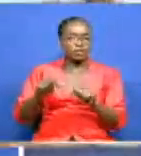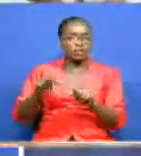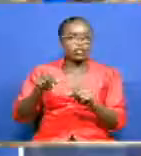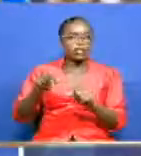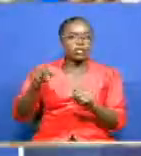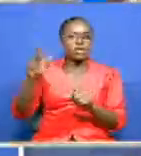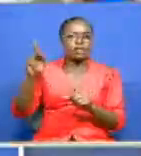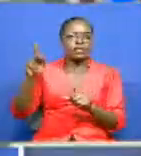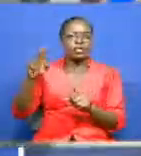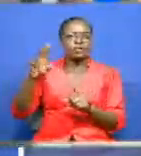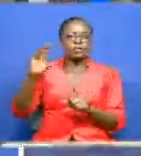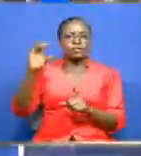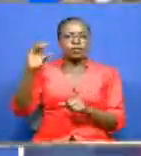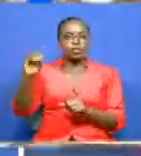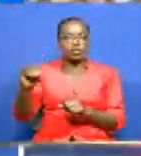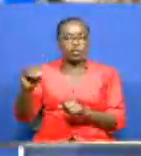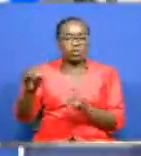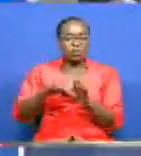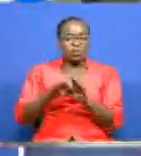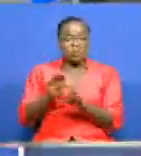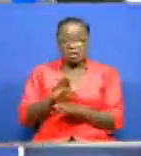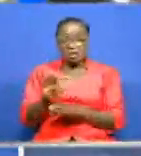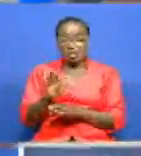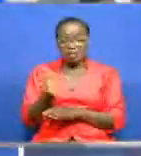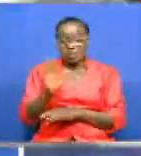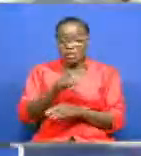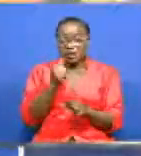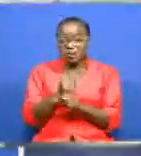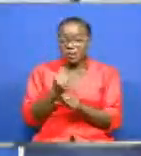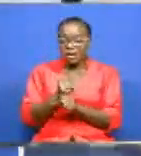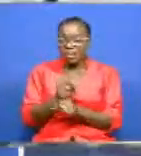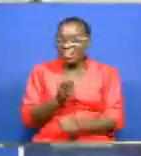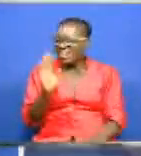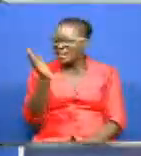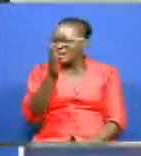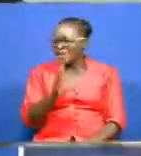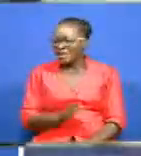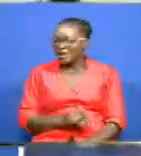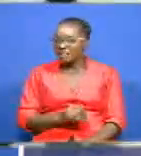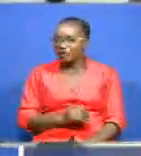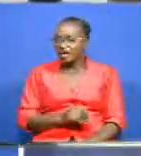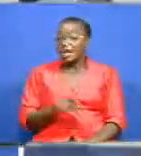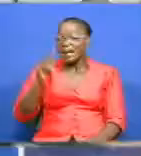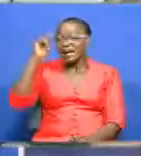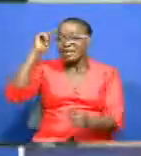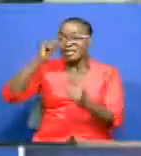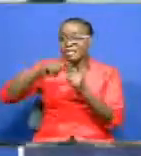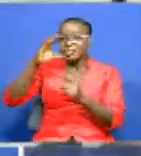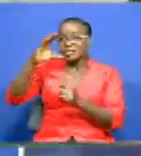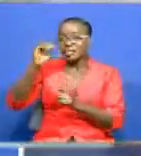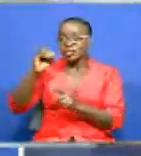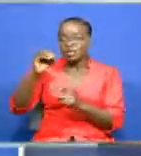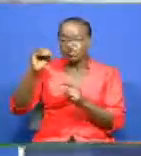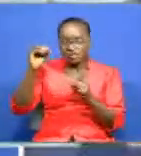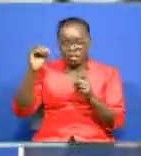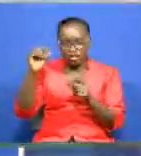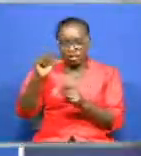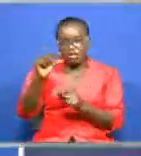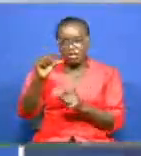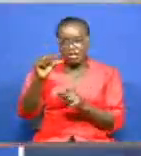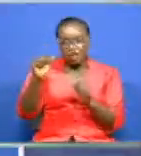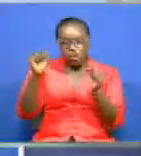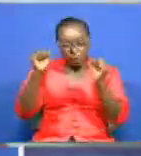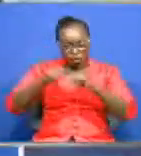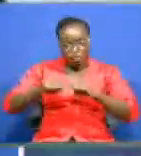Clinical Officers say their members will not report to work until the Council of Governors commit to a return to work formula